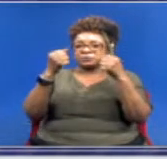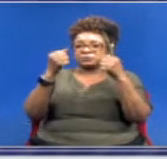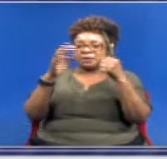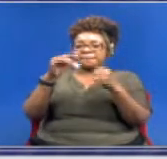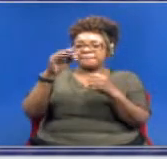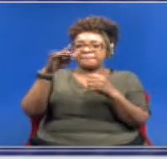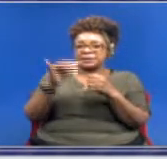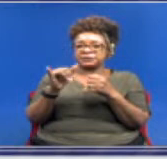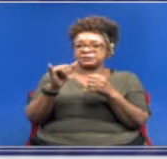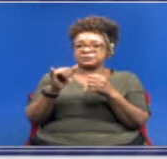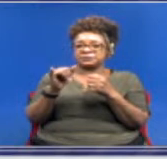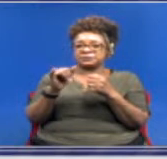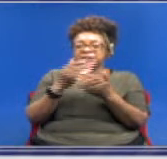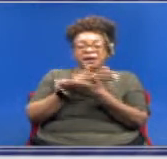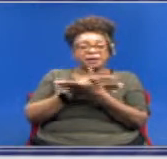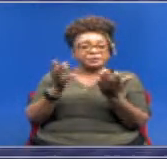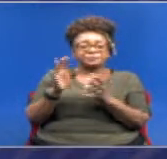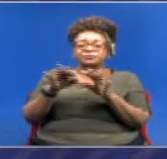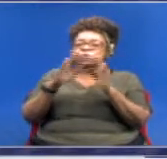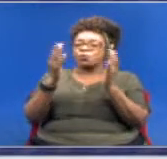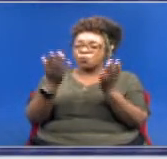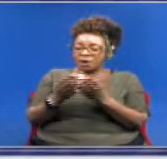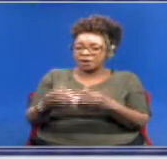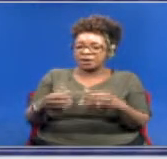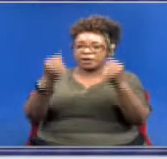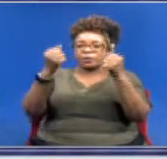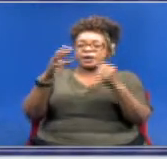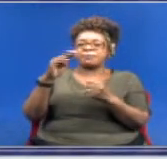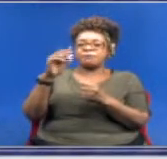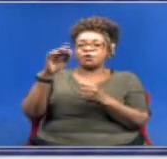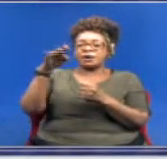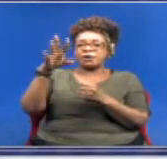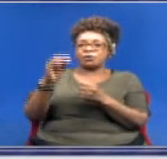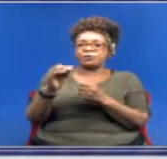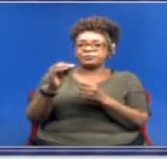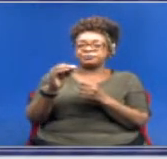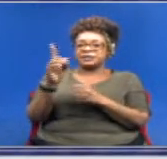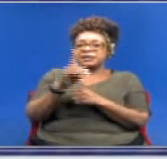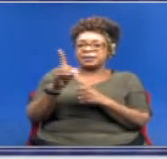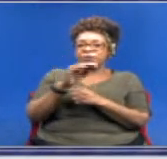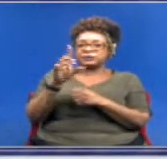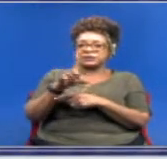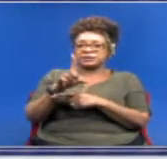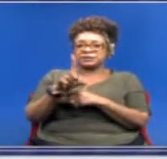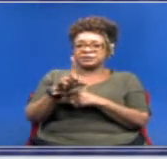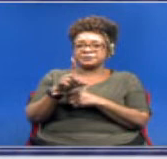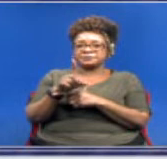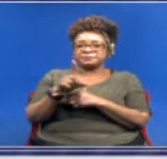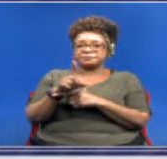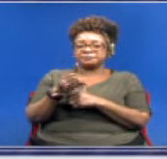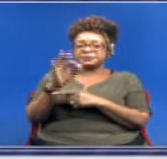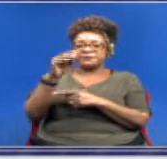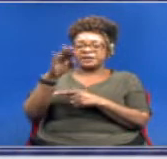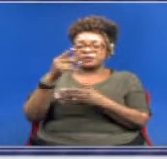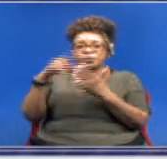world record, to be clear, not just any record, it's the world record in Monaco Diamond League. Once again, Faith